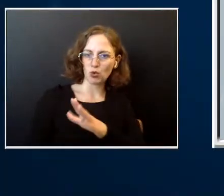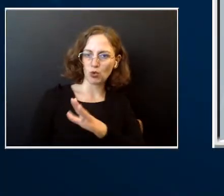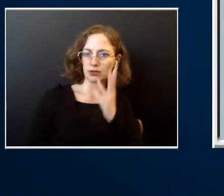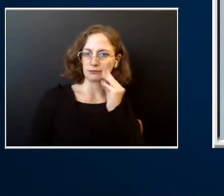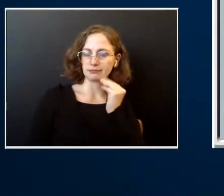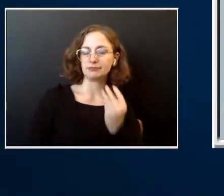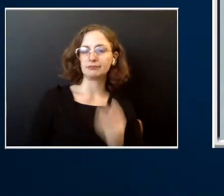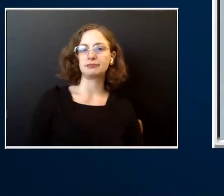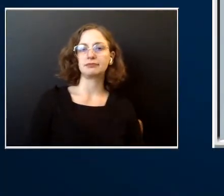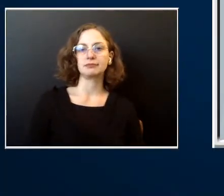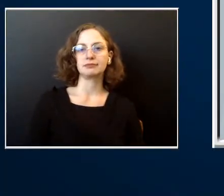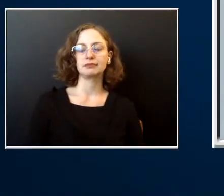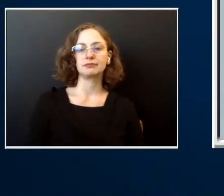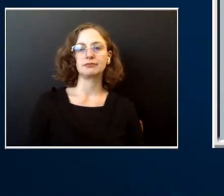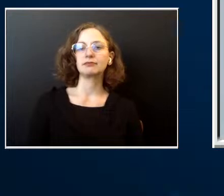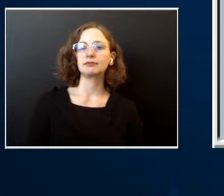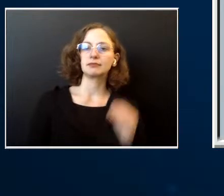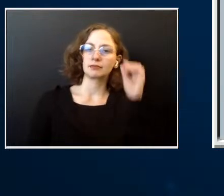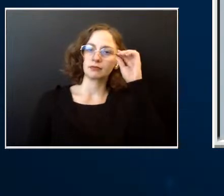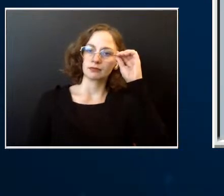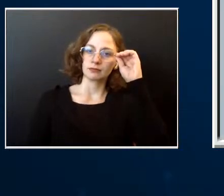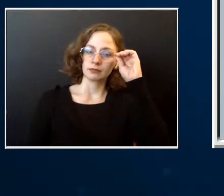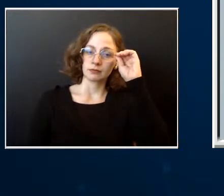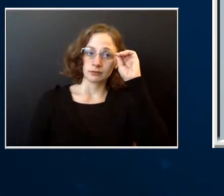Well, a lot was,